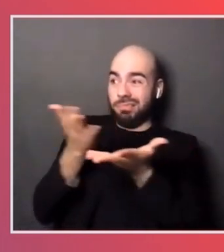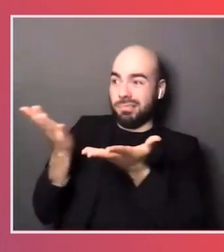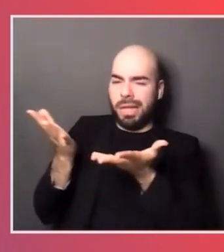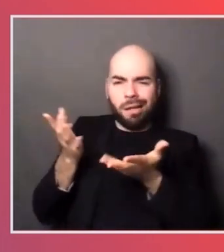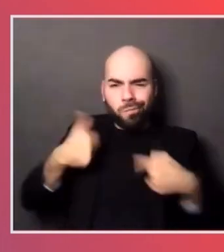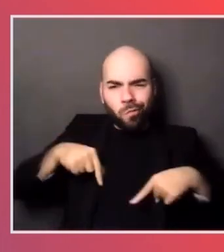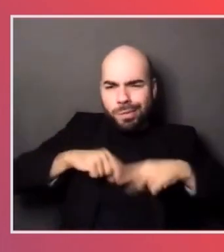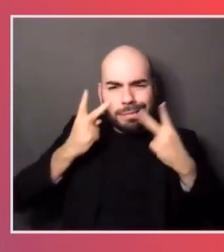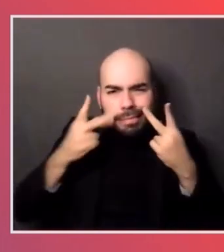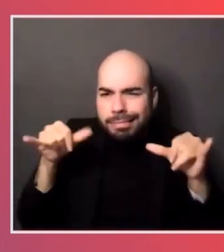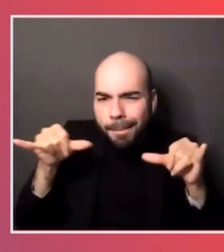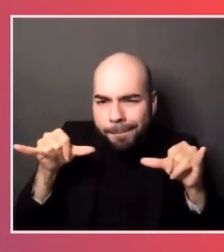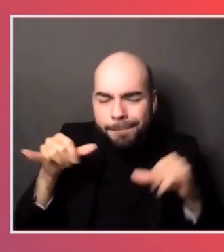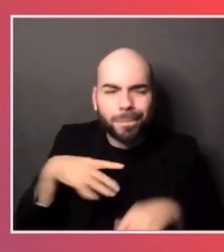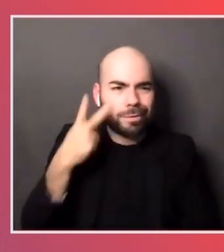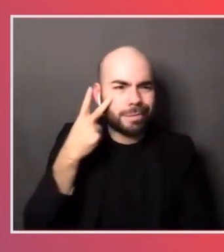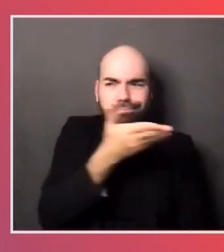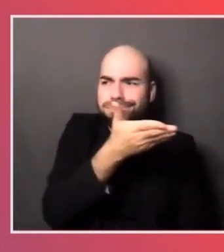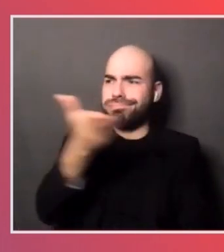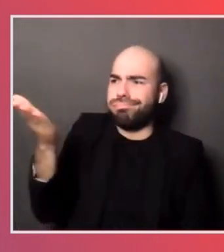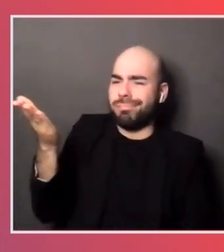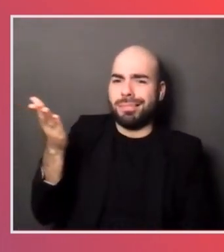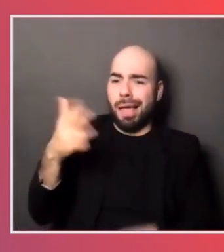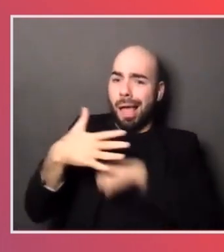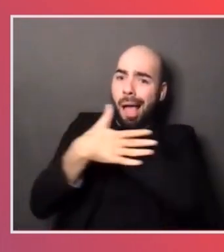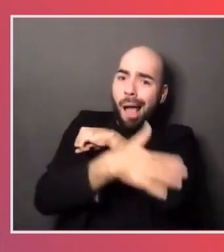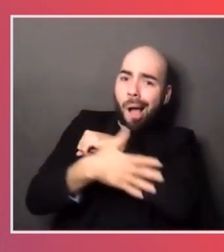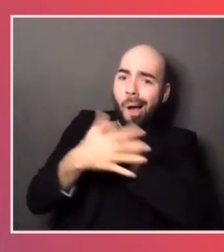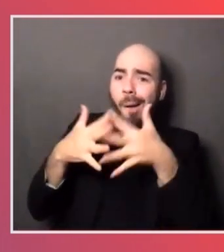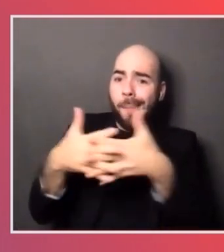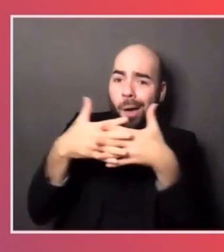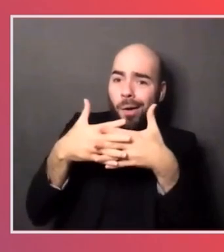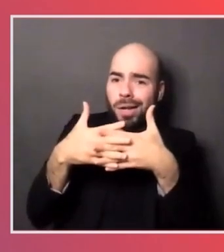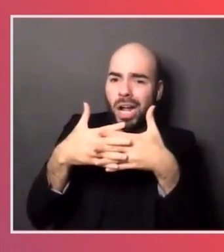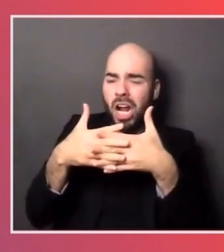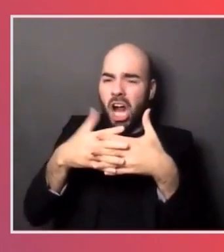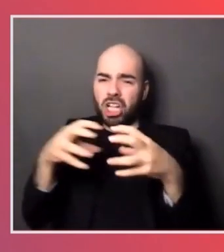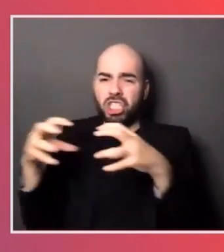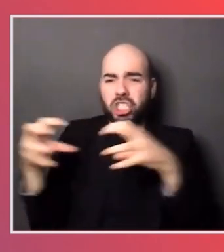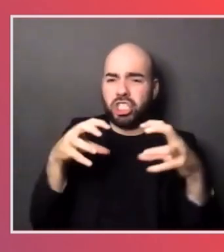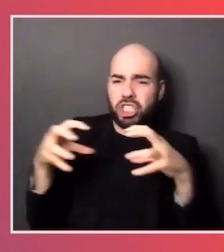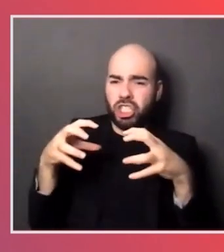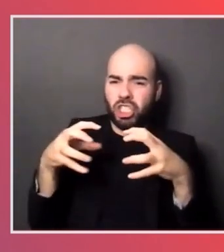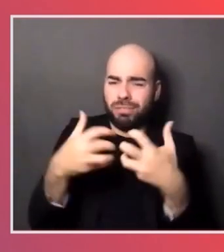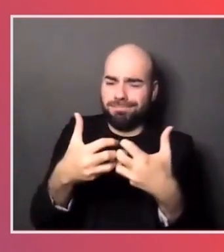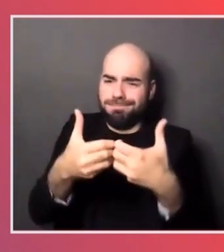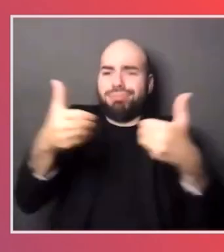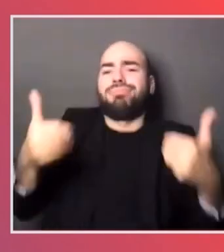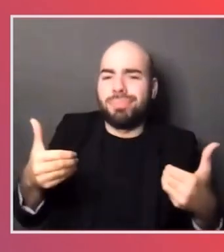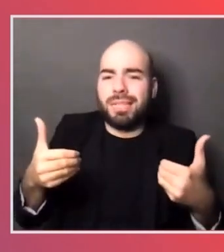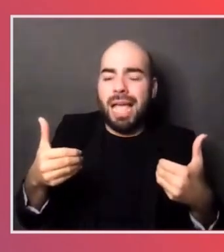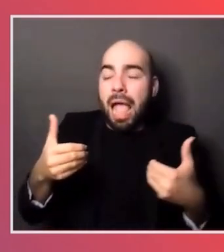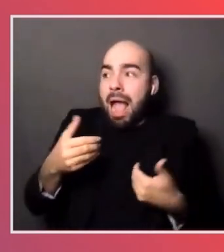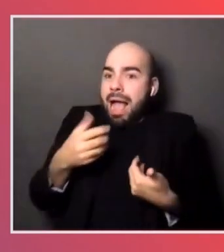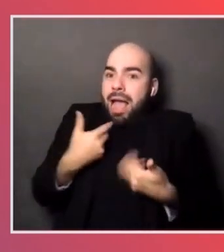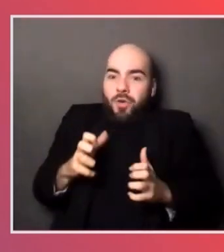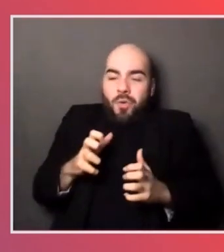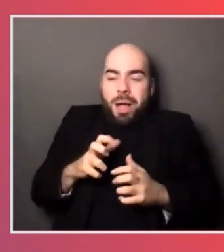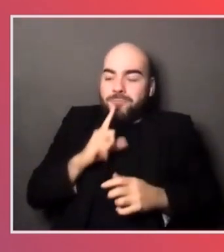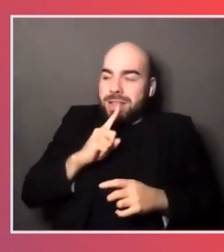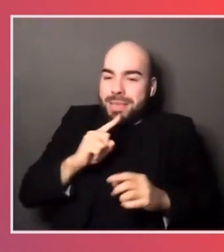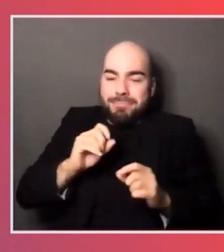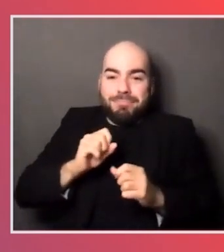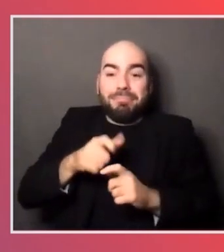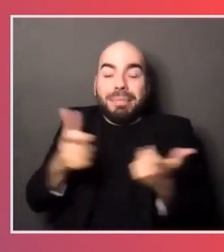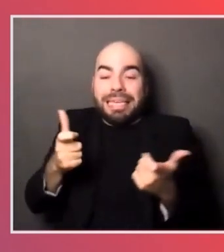and not to, you know, start throwing bombs this early in this thing, but I think the fish, you know, rots from the head down. And I think, you